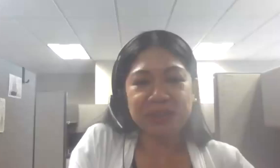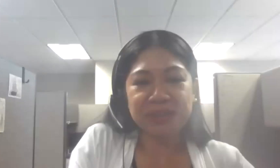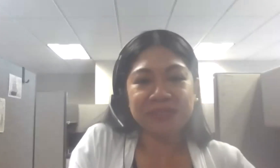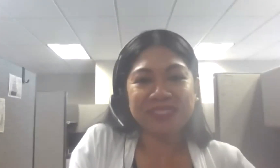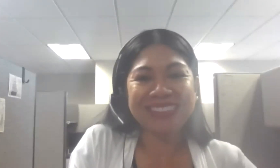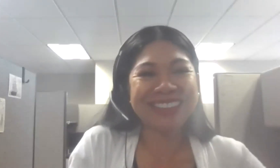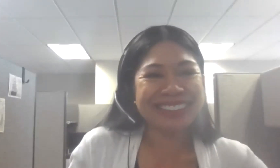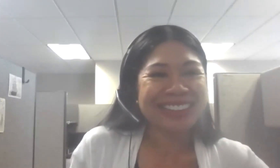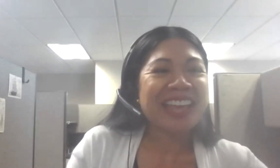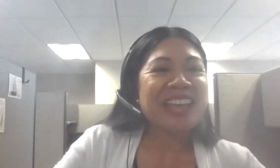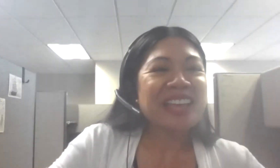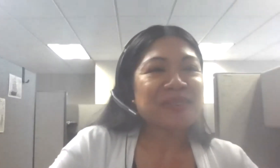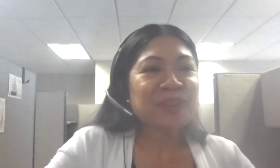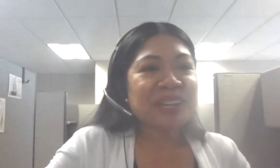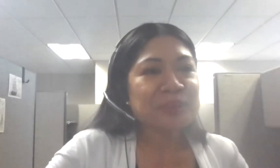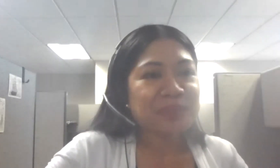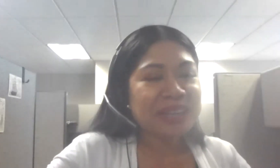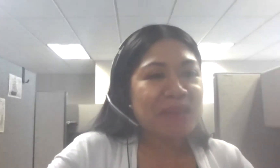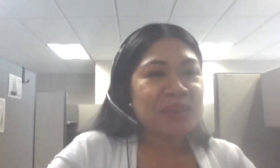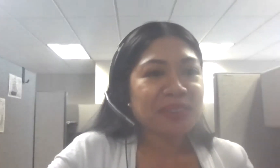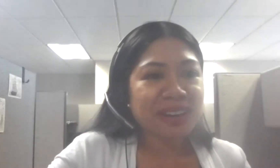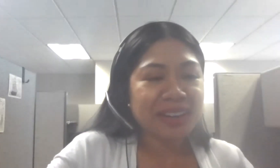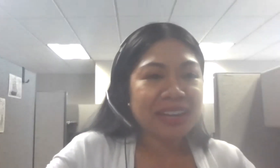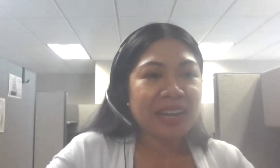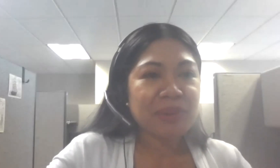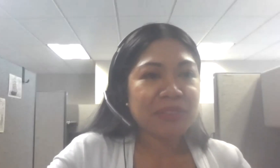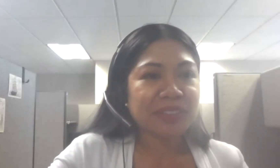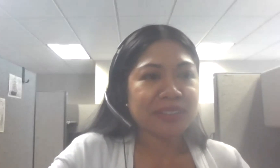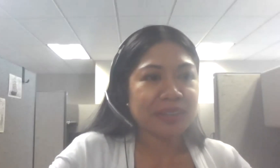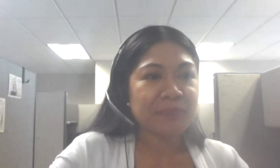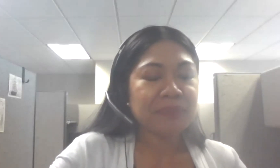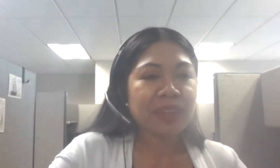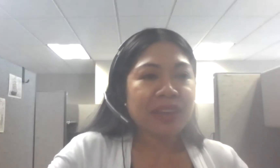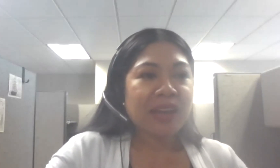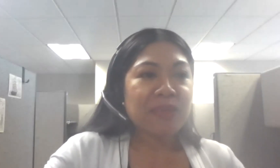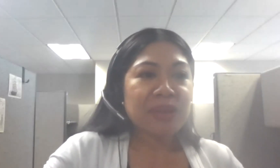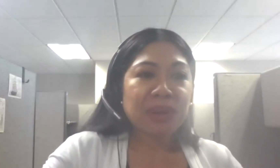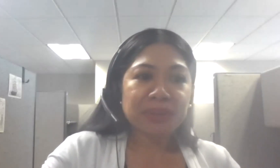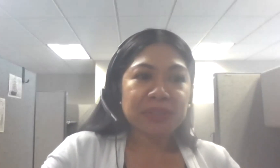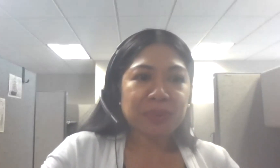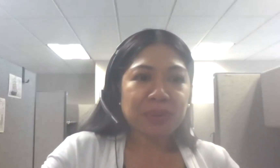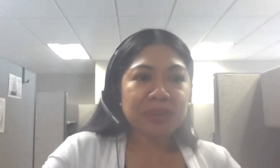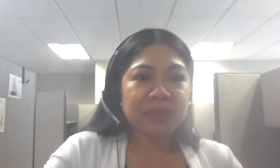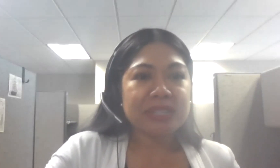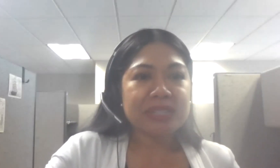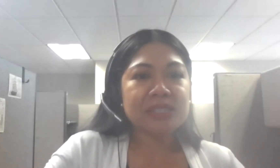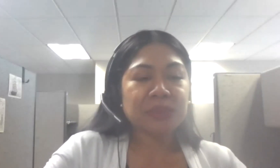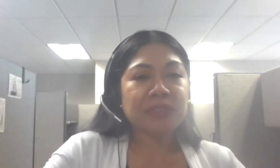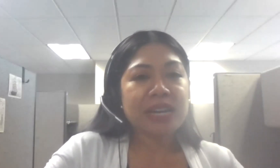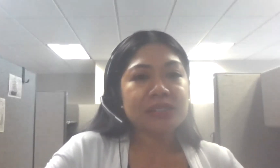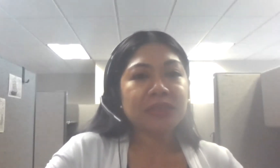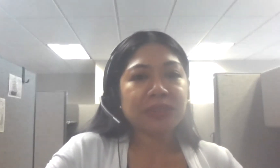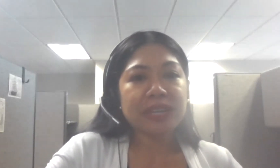There we go. Good morning, everyone. Happy Friday. I'm Beverly Lim. In my previous roles, I worked as